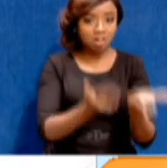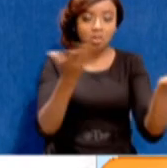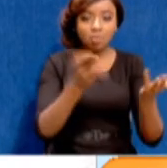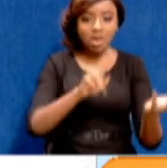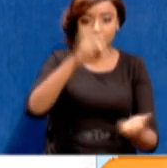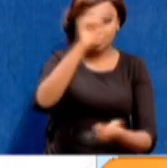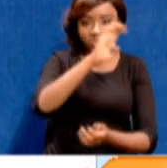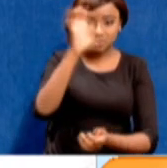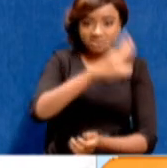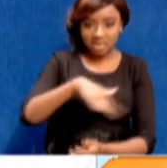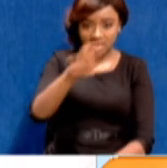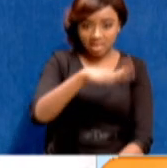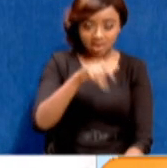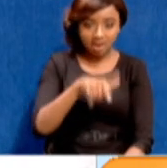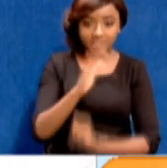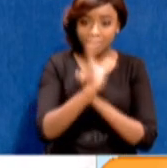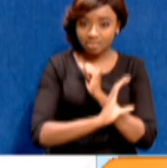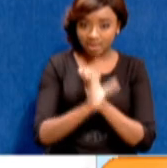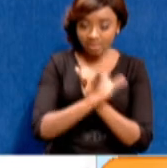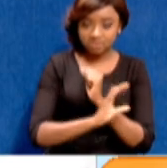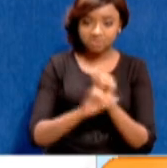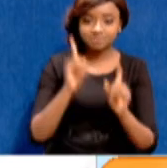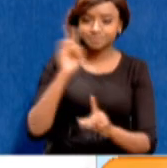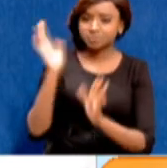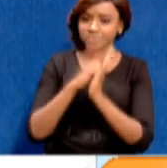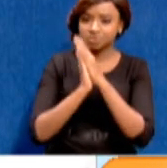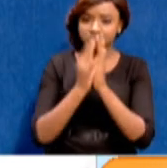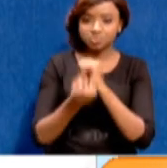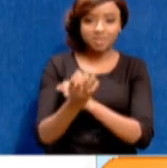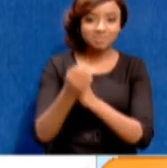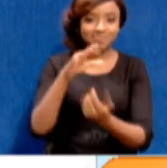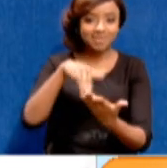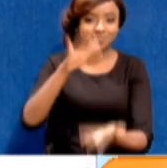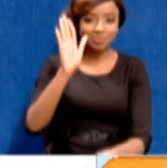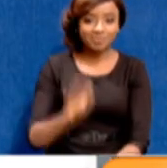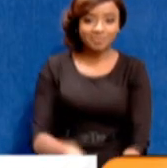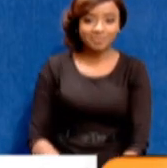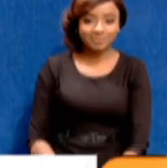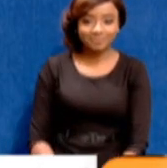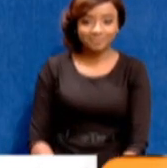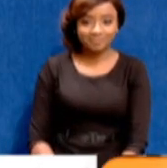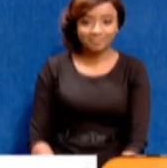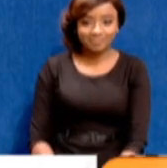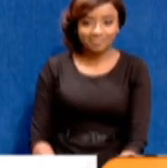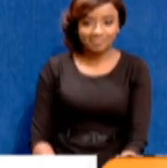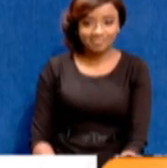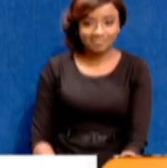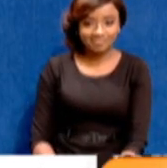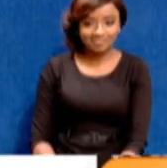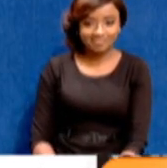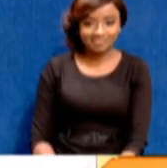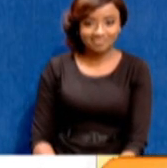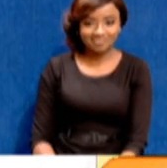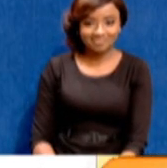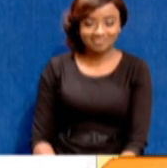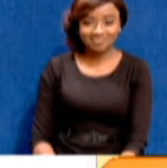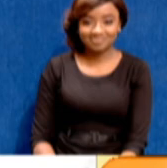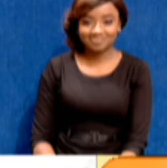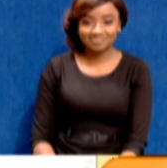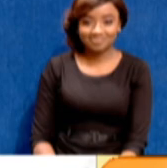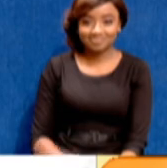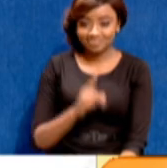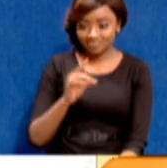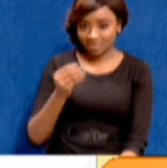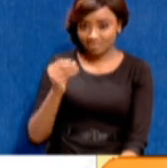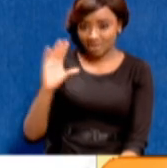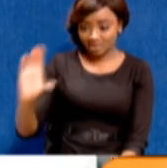the northeastern region of the country. Faisal Ahmed has the details. The funds, the lender says, will be used